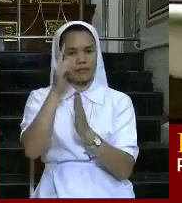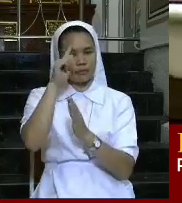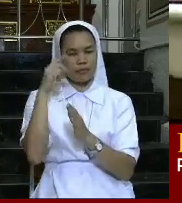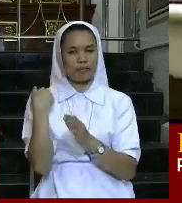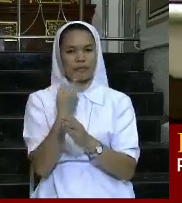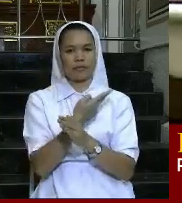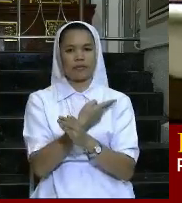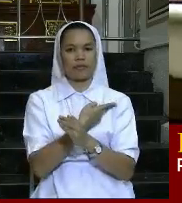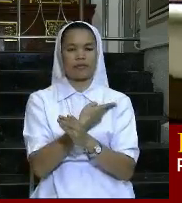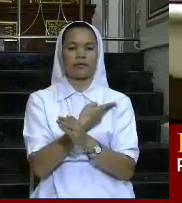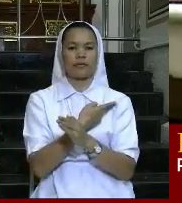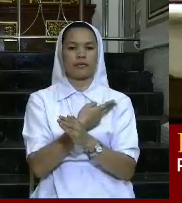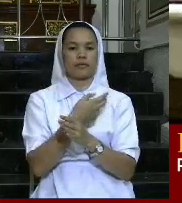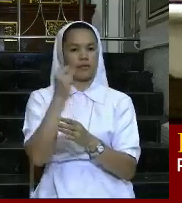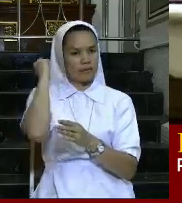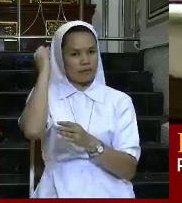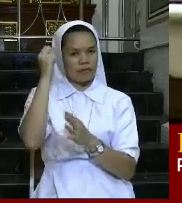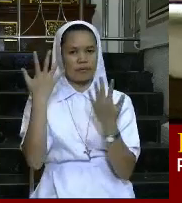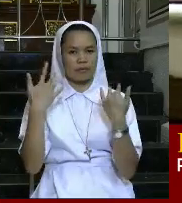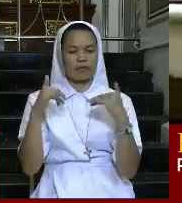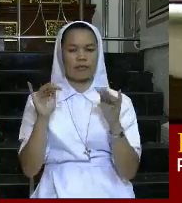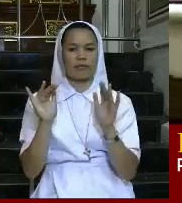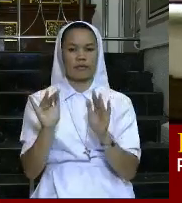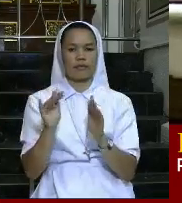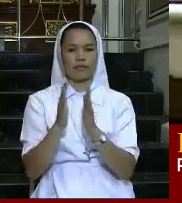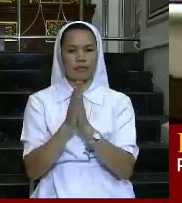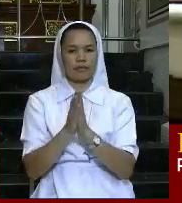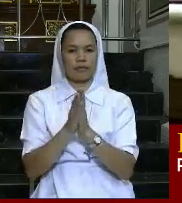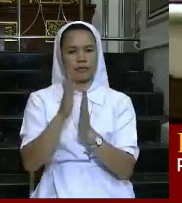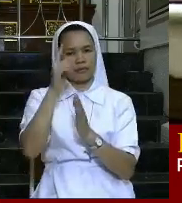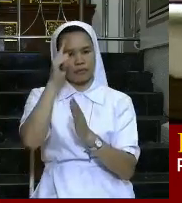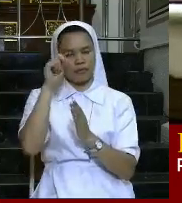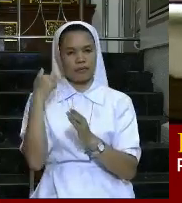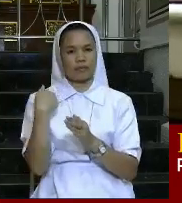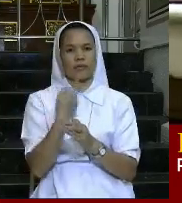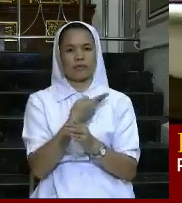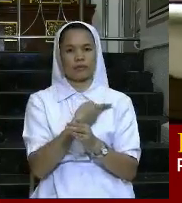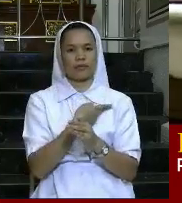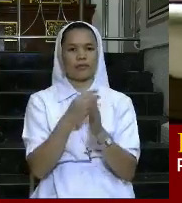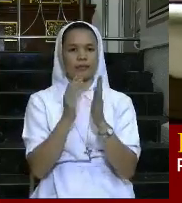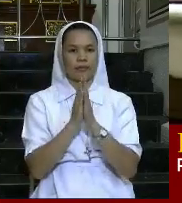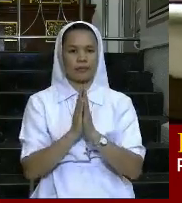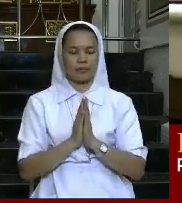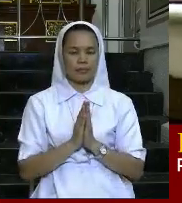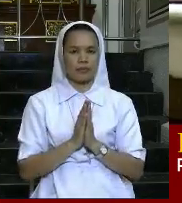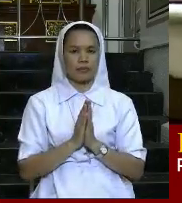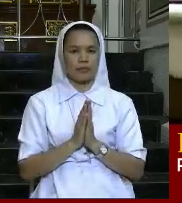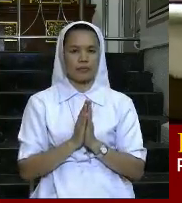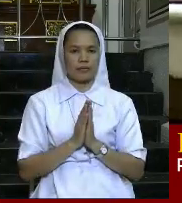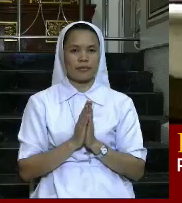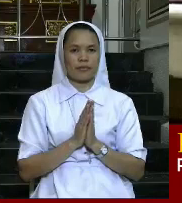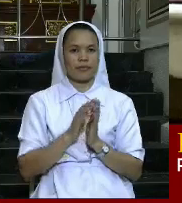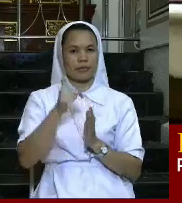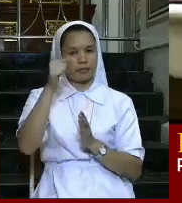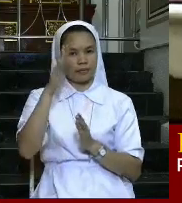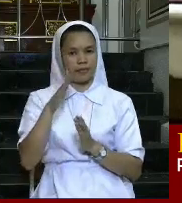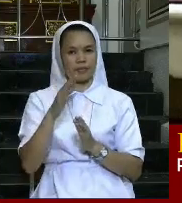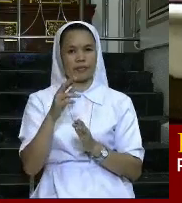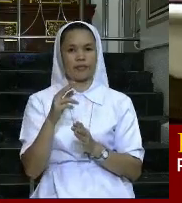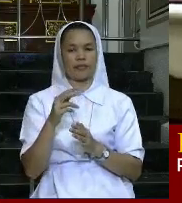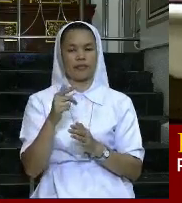Saint Raphael, the Archangel, pray for us. Amen. God bless us